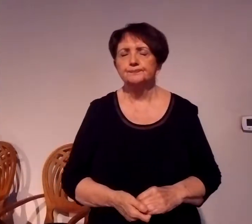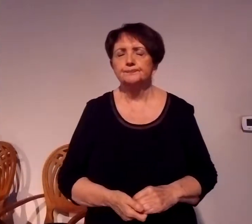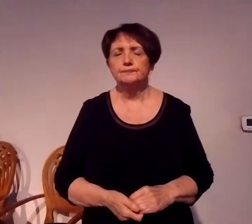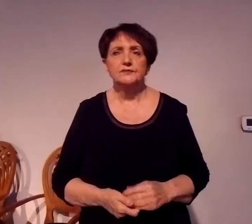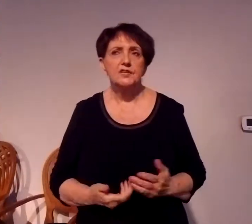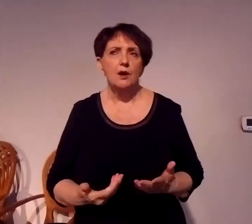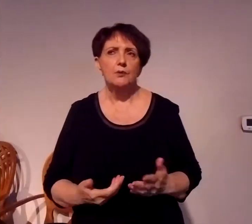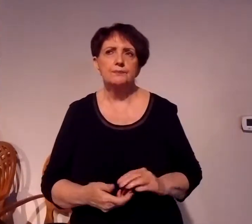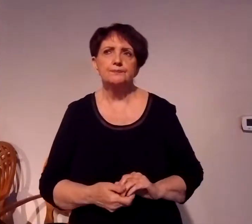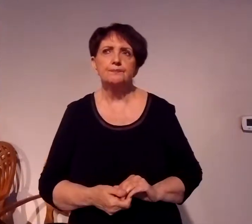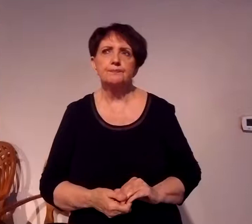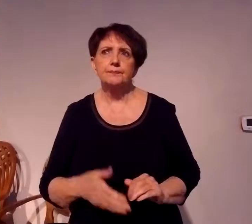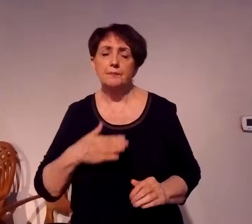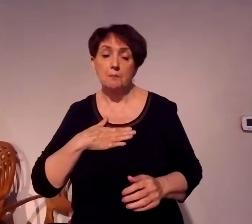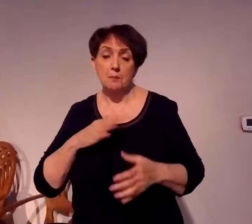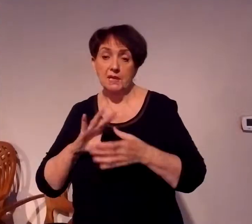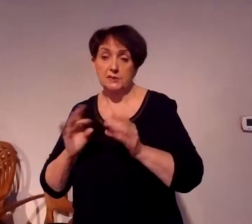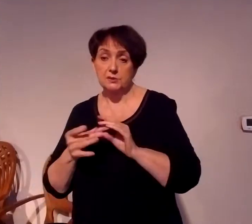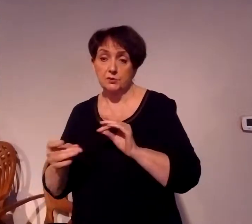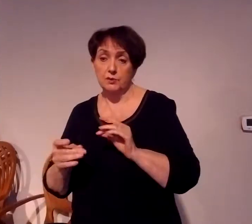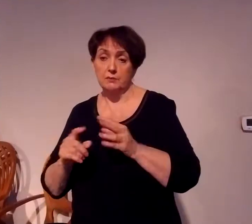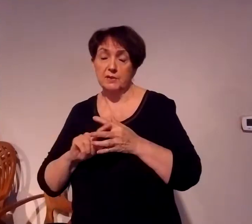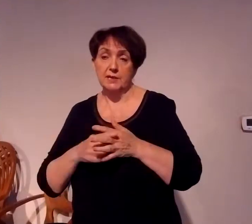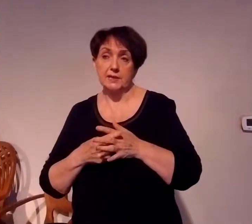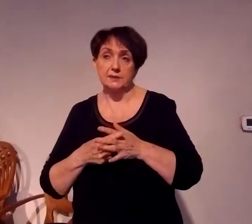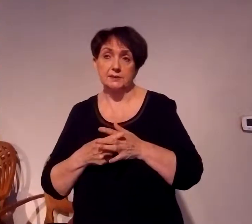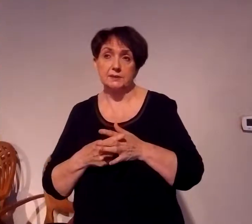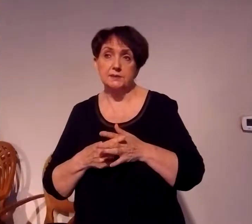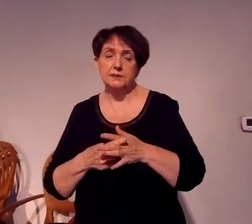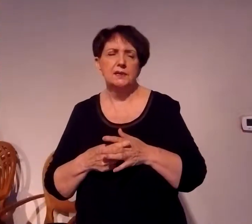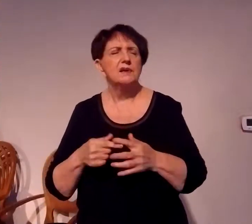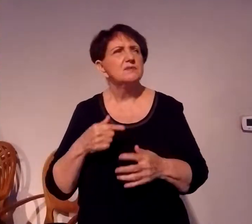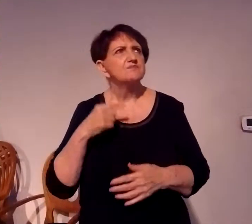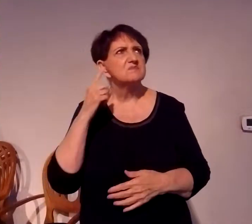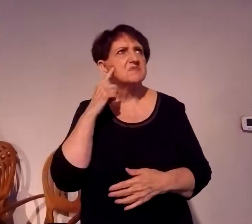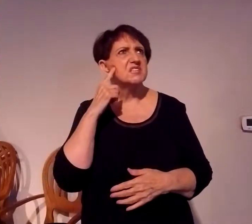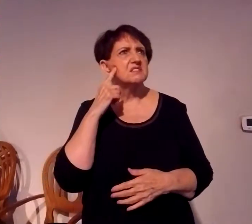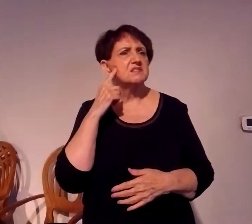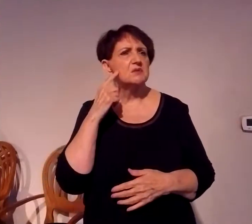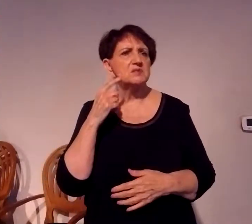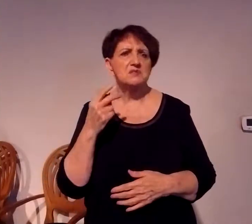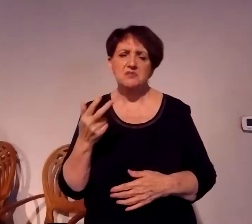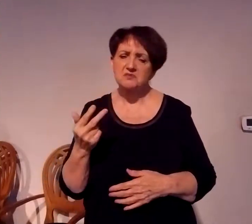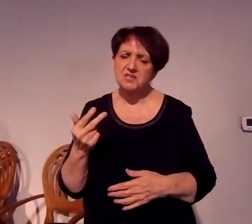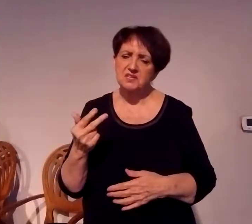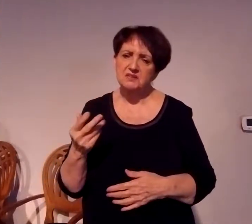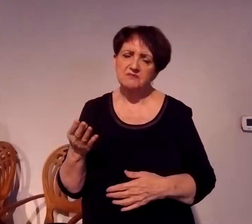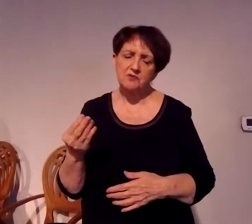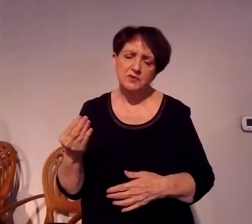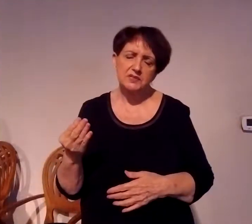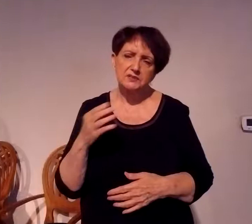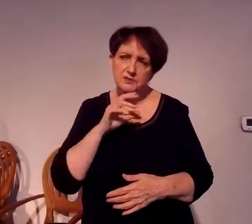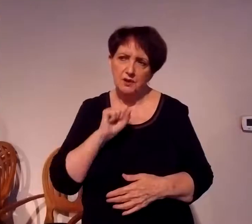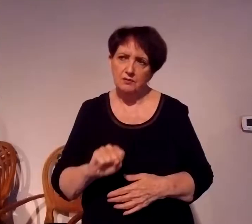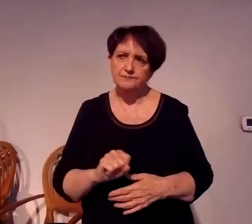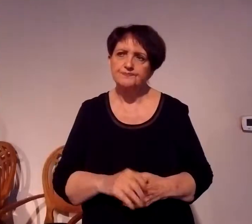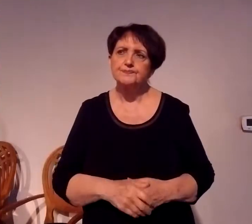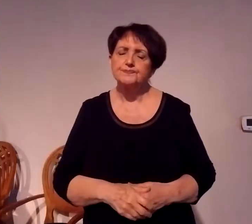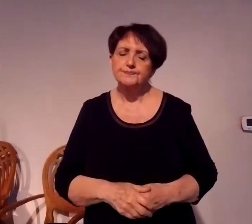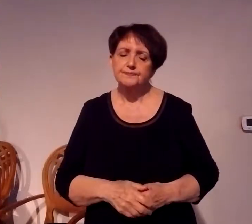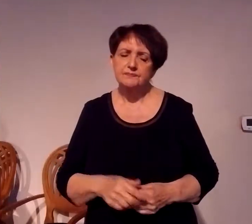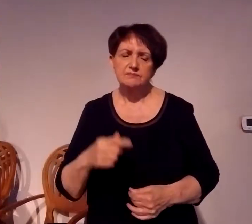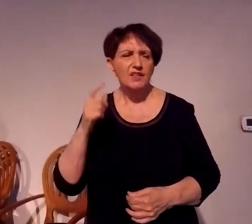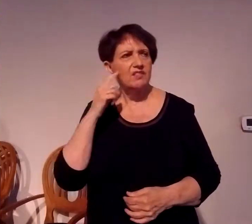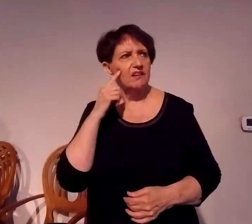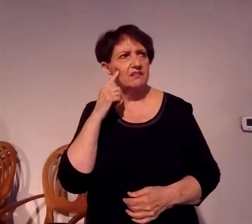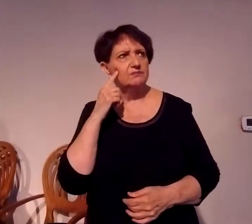So my story begins, I think I was, 13 or 14 years old. And I